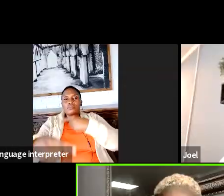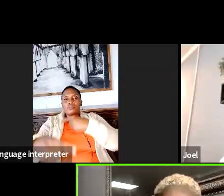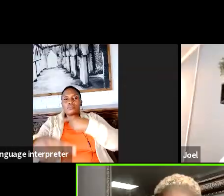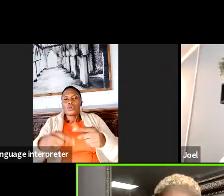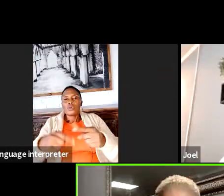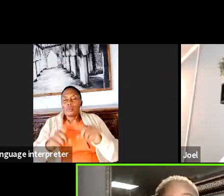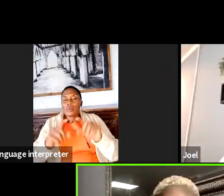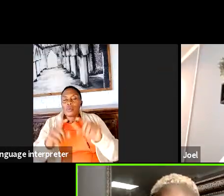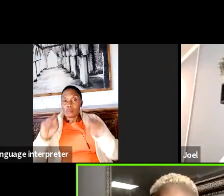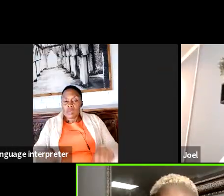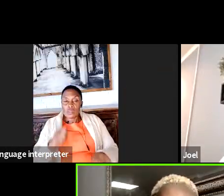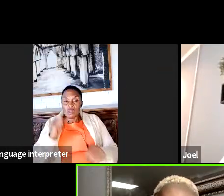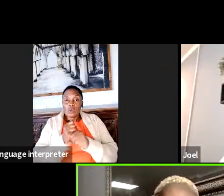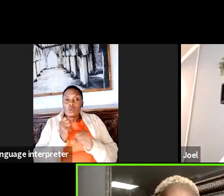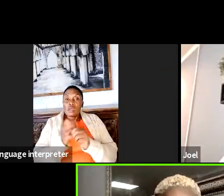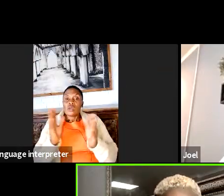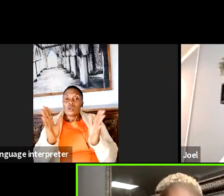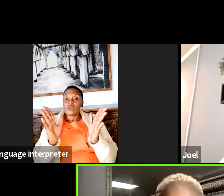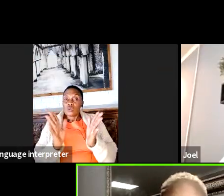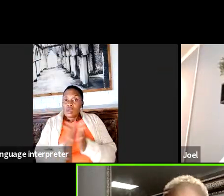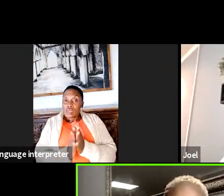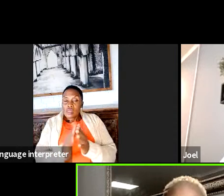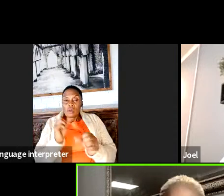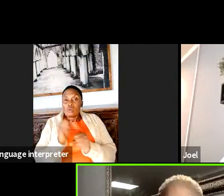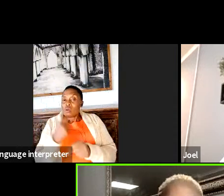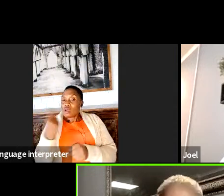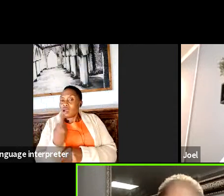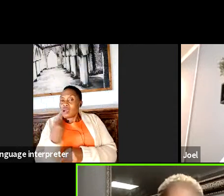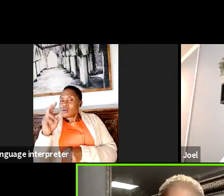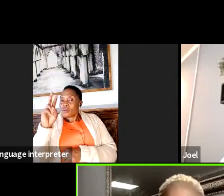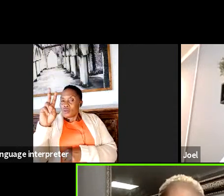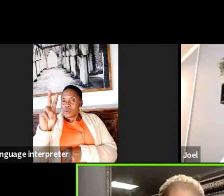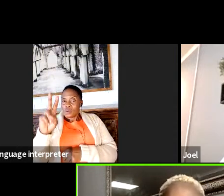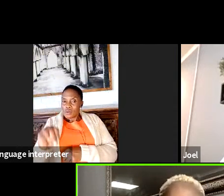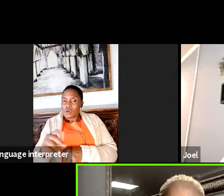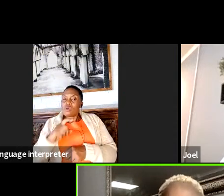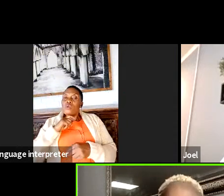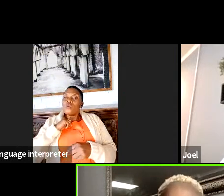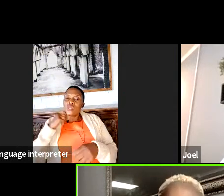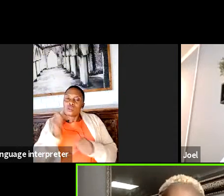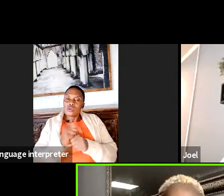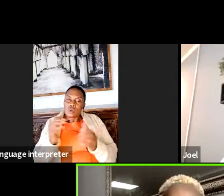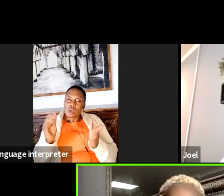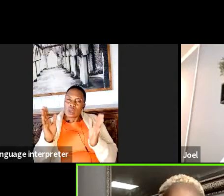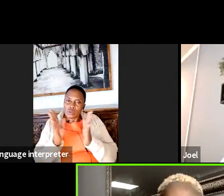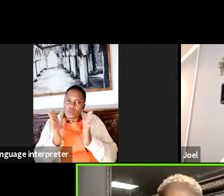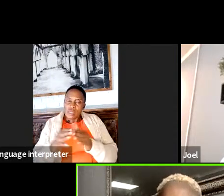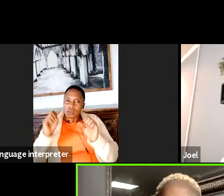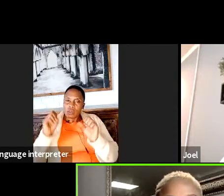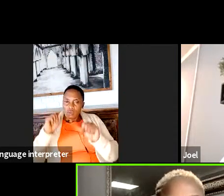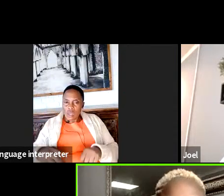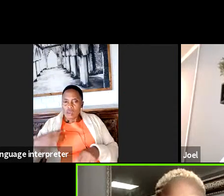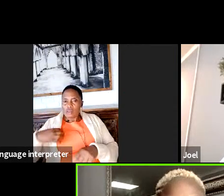needs resources, and it needs time, and it also needs time even just to volunteer for those who have the knowledge.